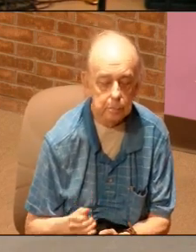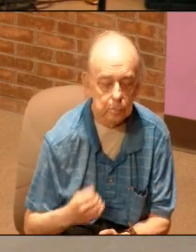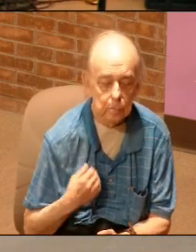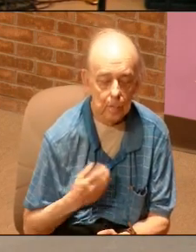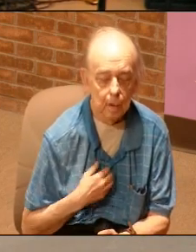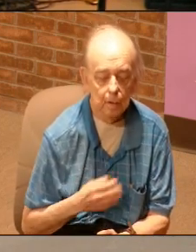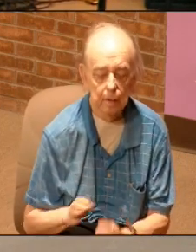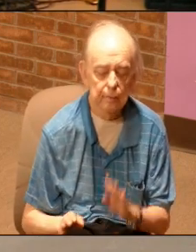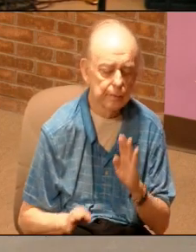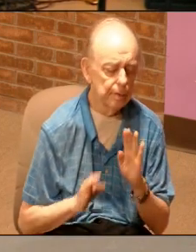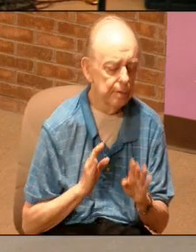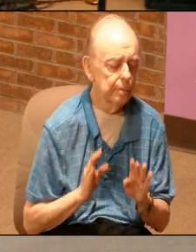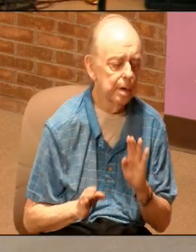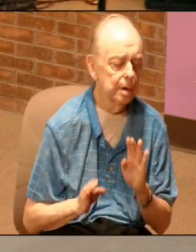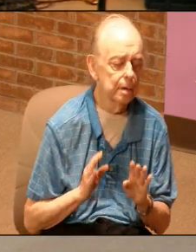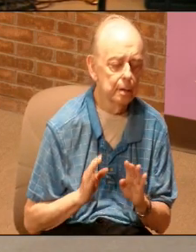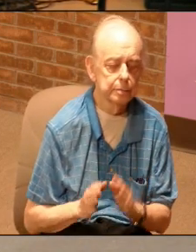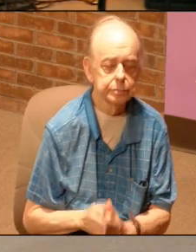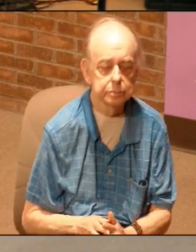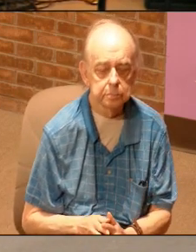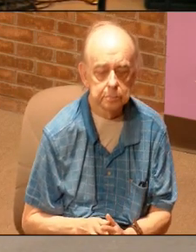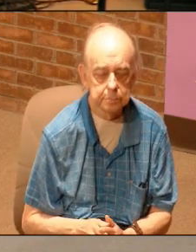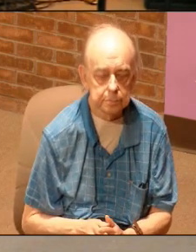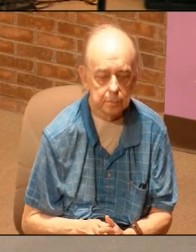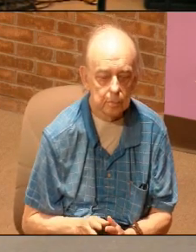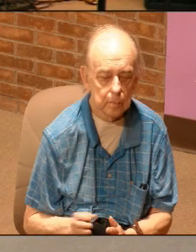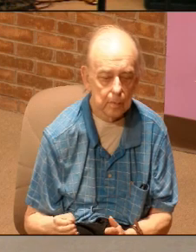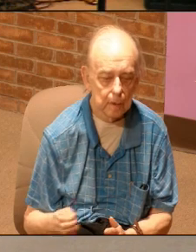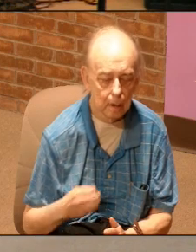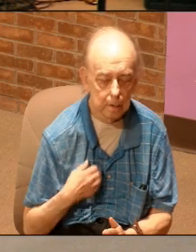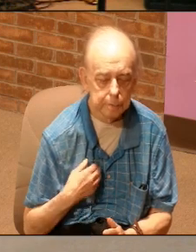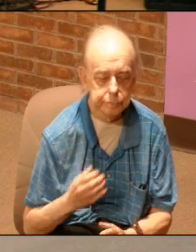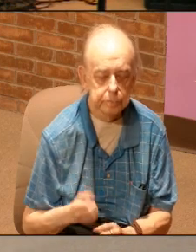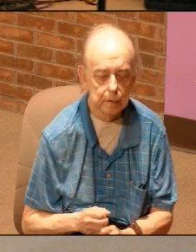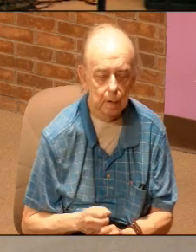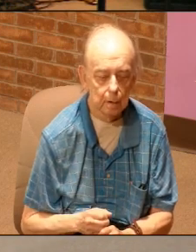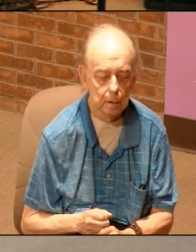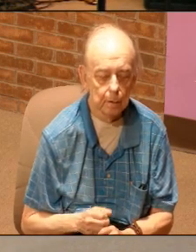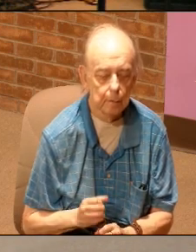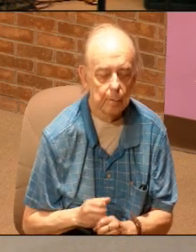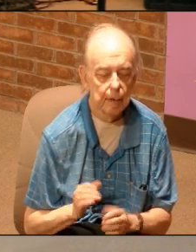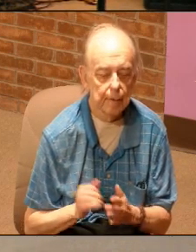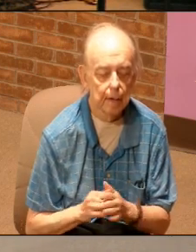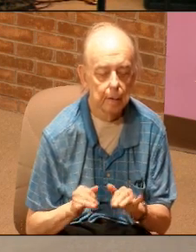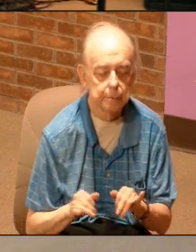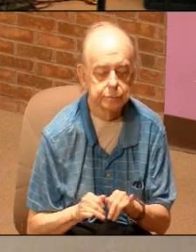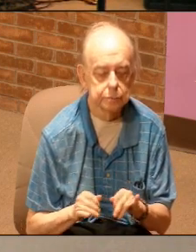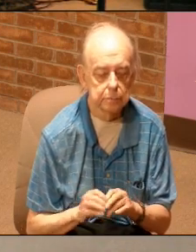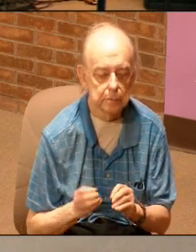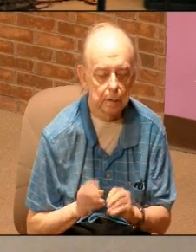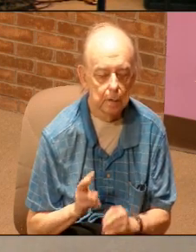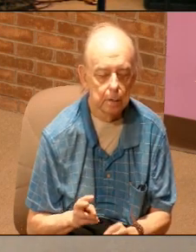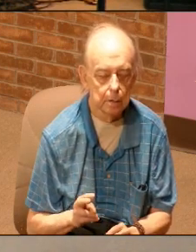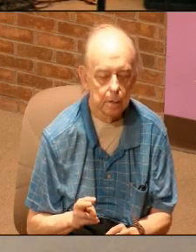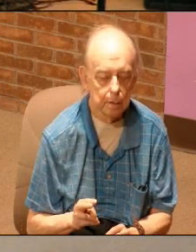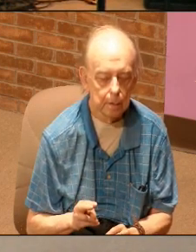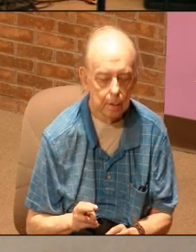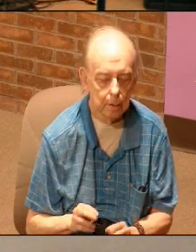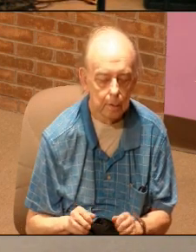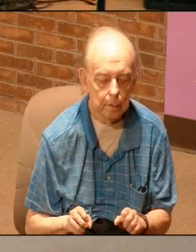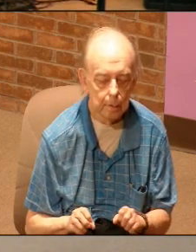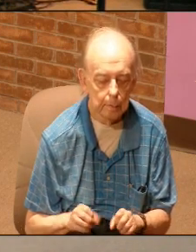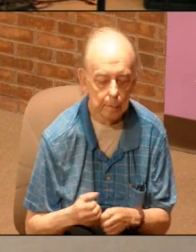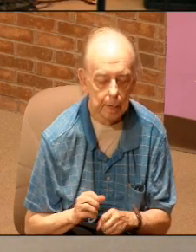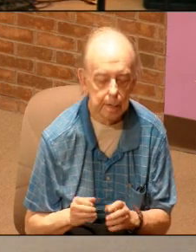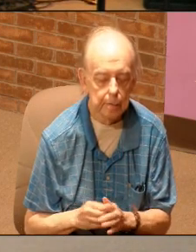we get frustrated. And so we've got to make it measurable. Number 2, we've got to make it